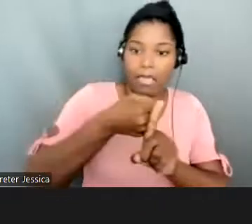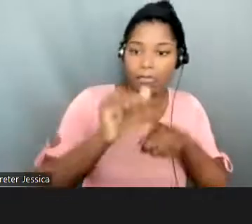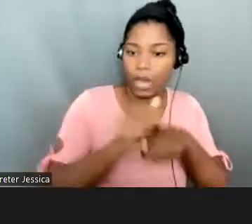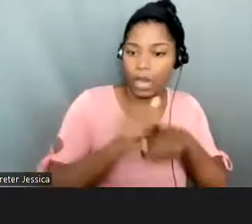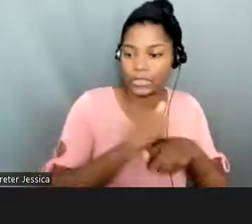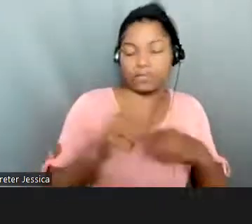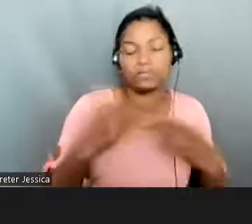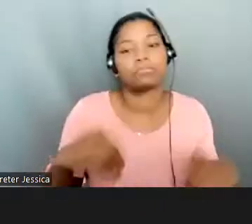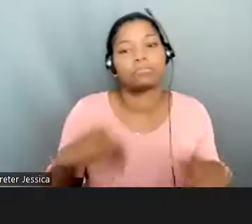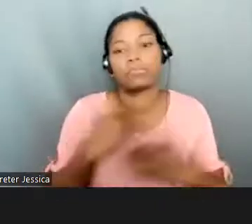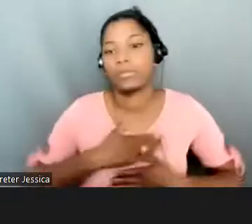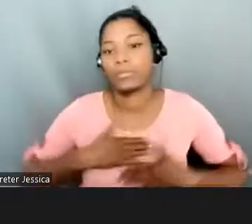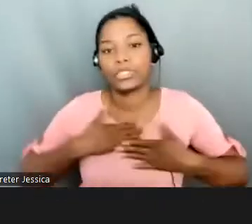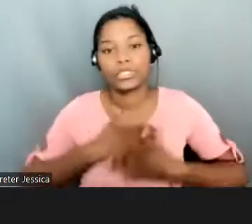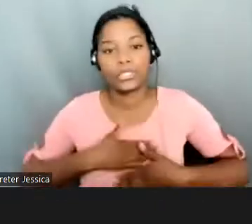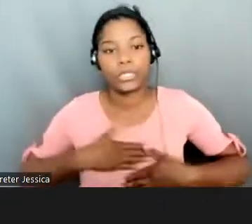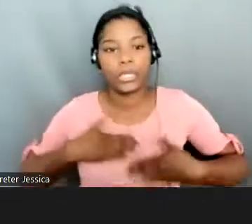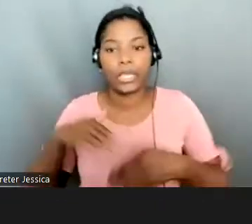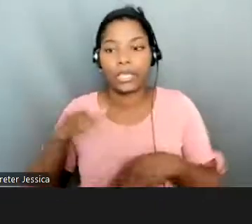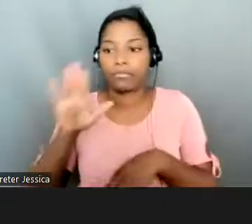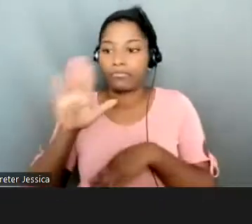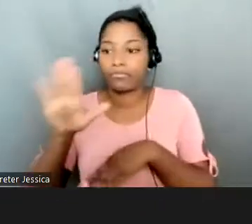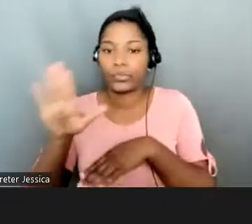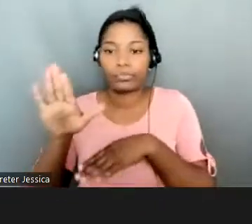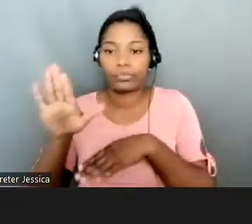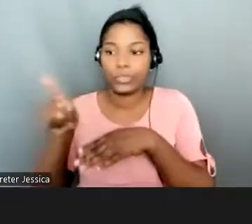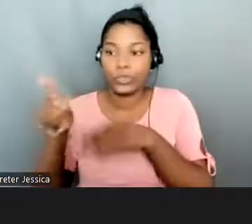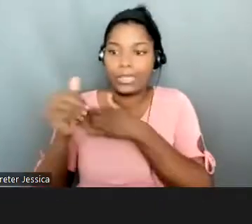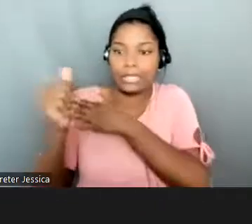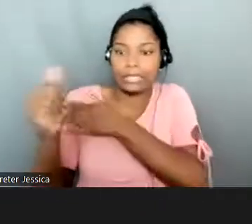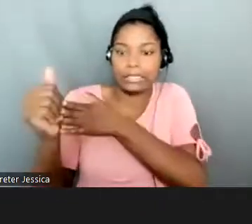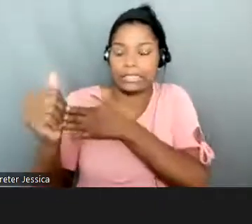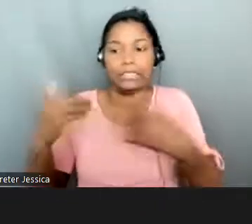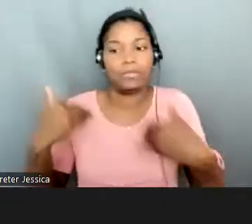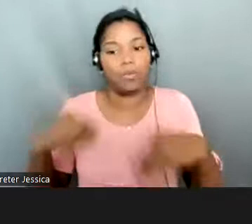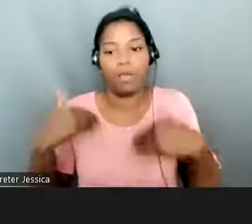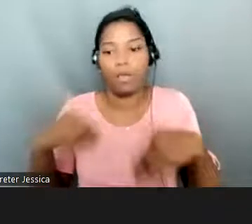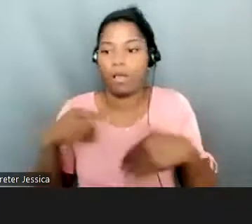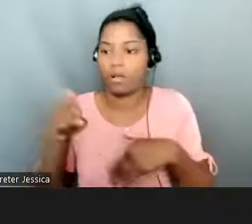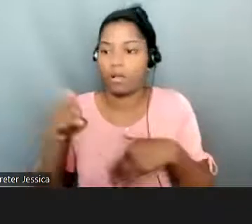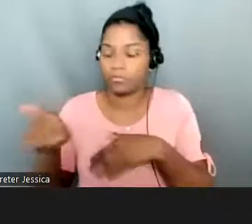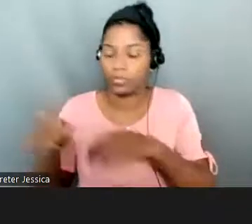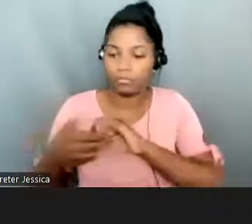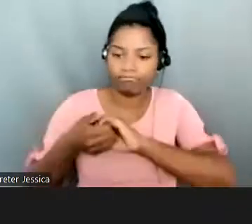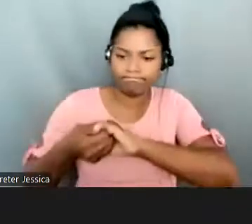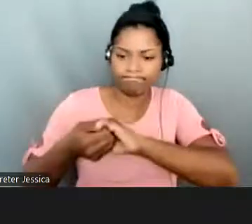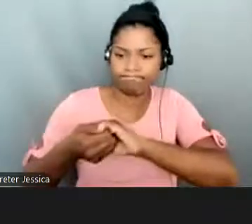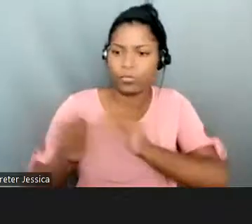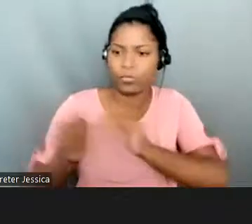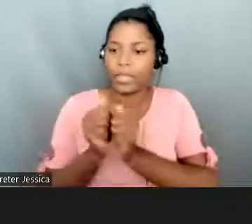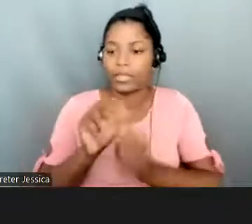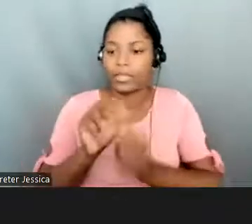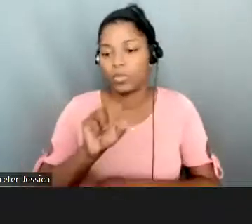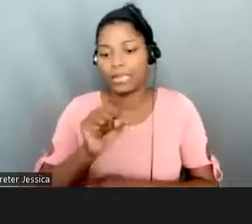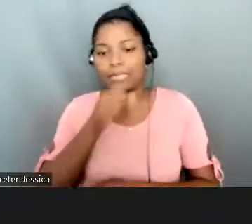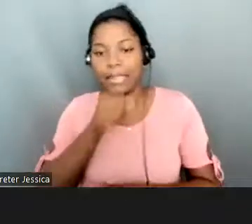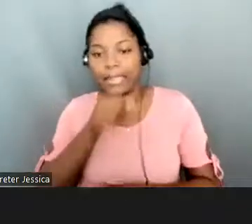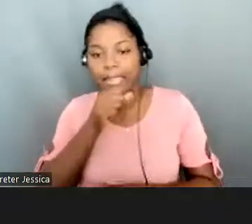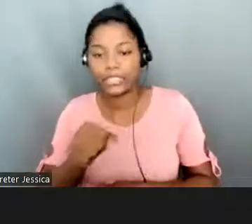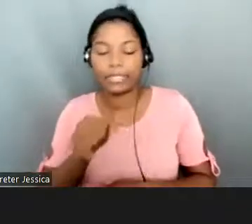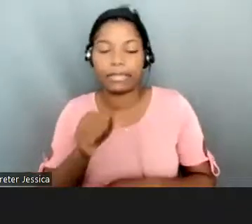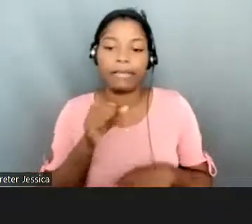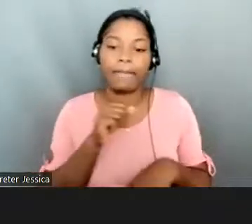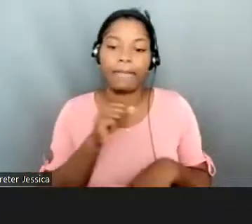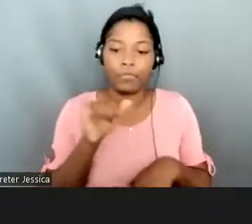We so appreciate your leadership in this arena and your ongoing partnership with US Aging, engAGED, and Commit